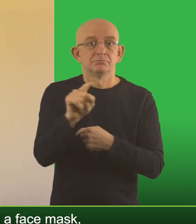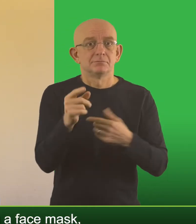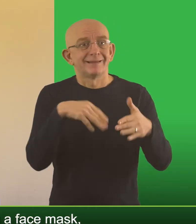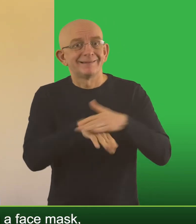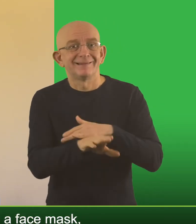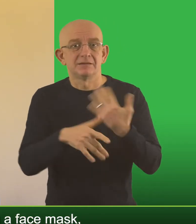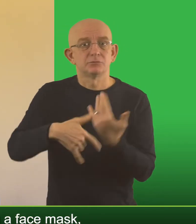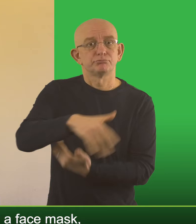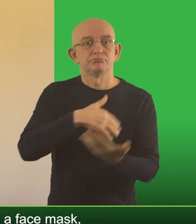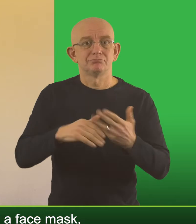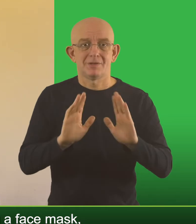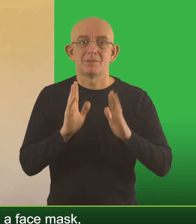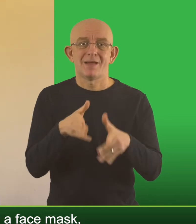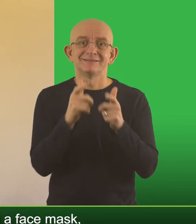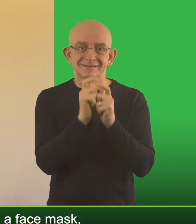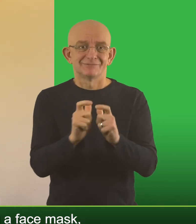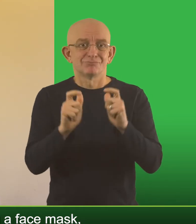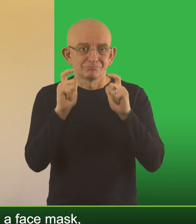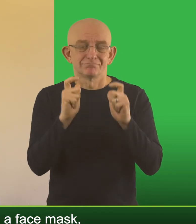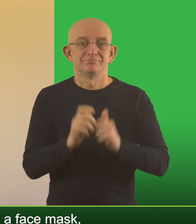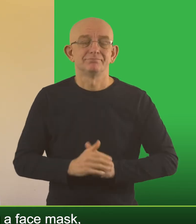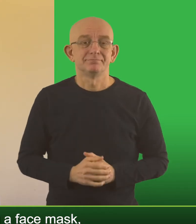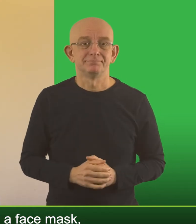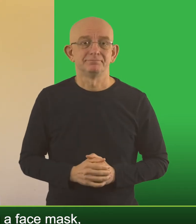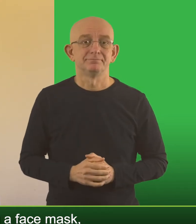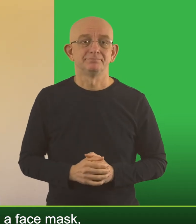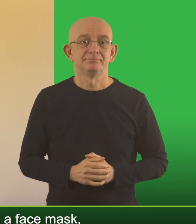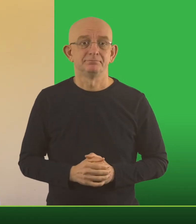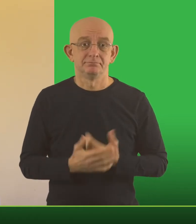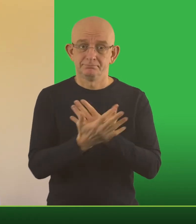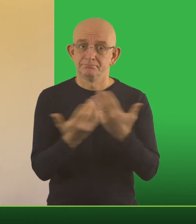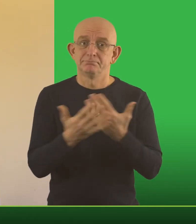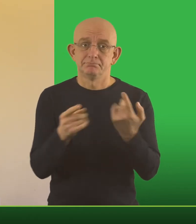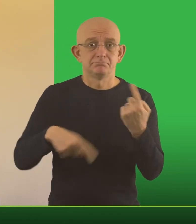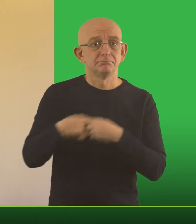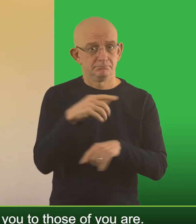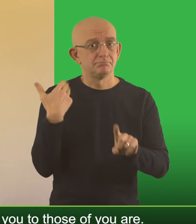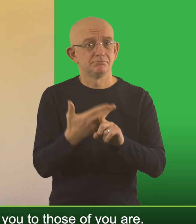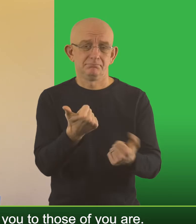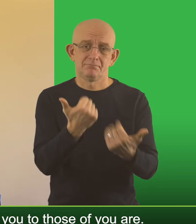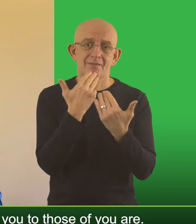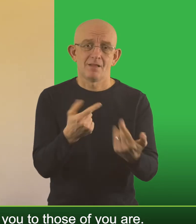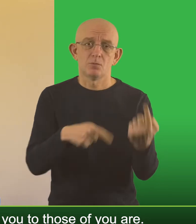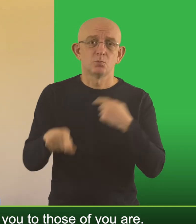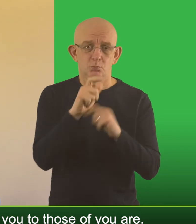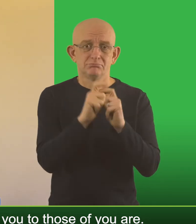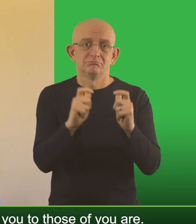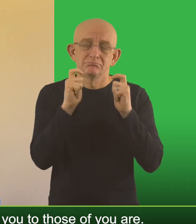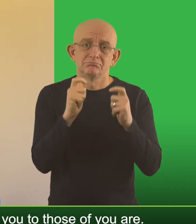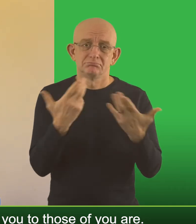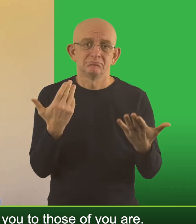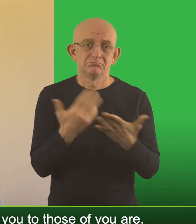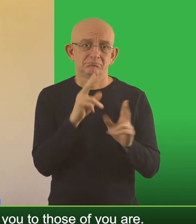wearing a face mask will become mandatory again in lots and lots of enclosed public spaces. And again, many of you are,